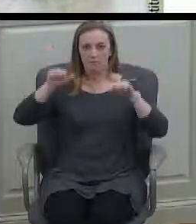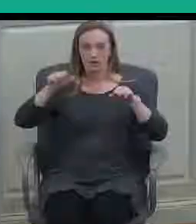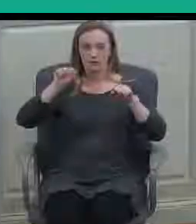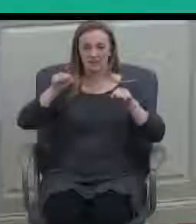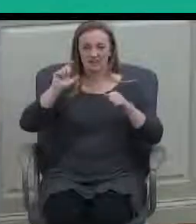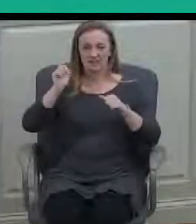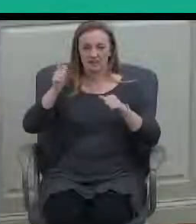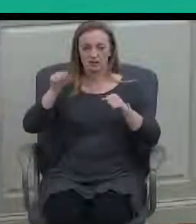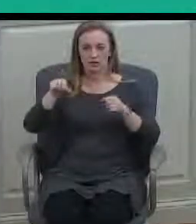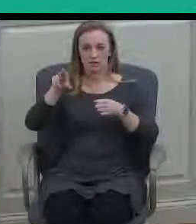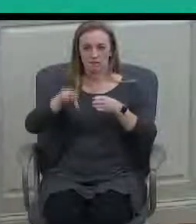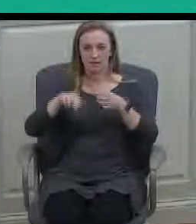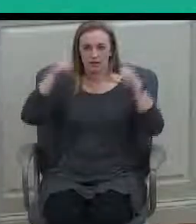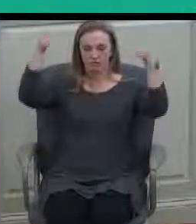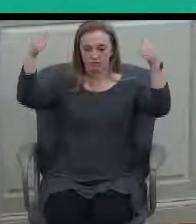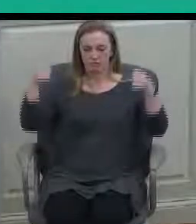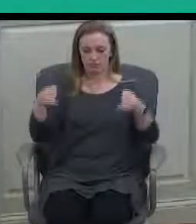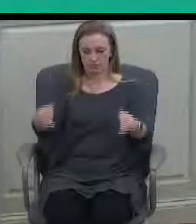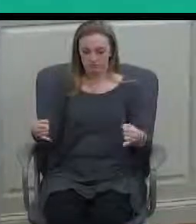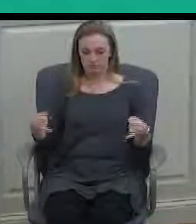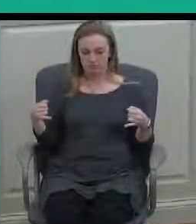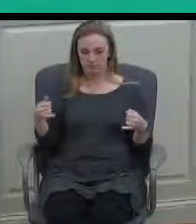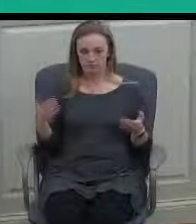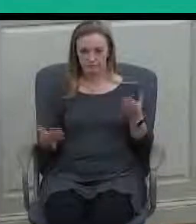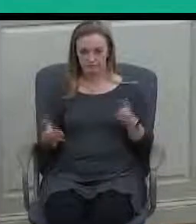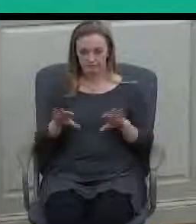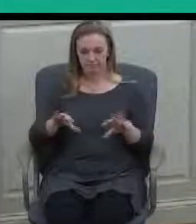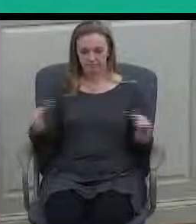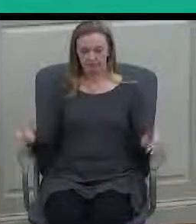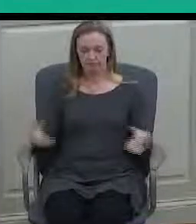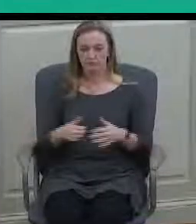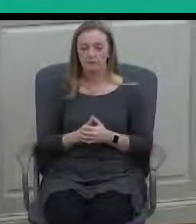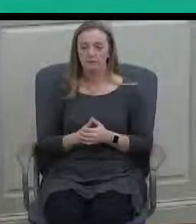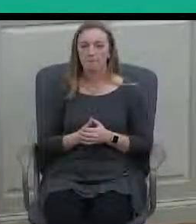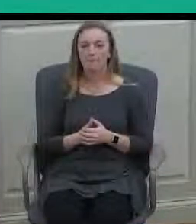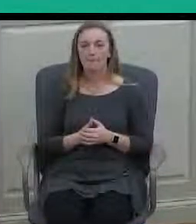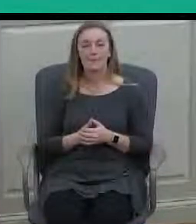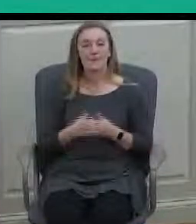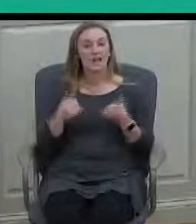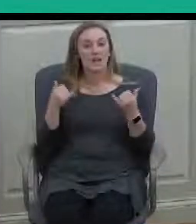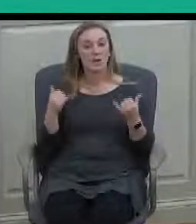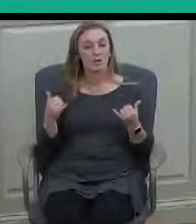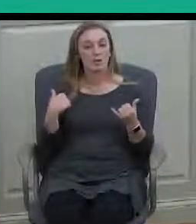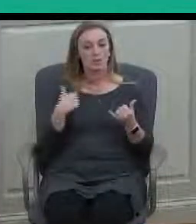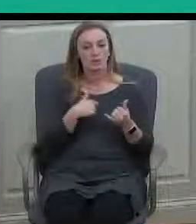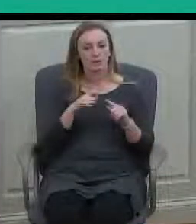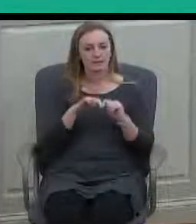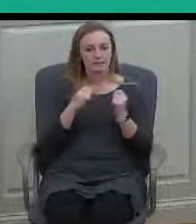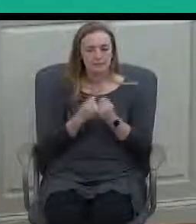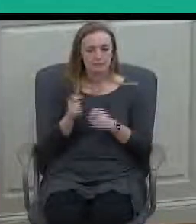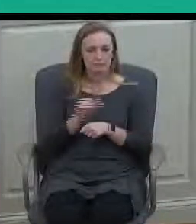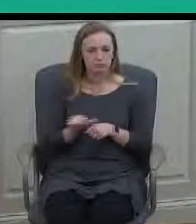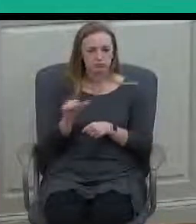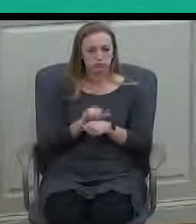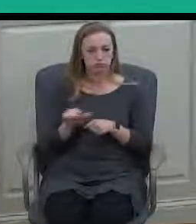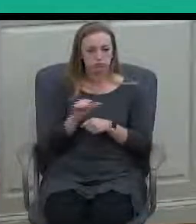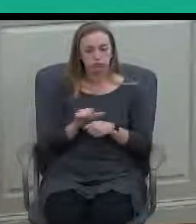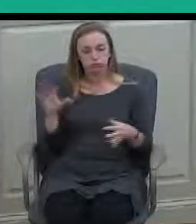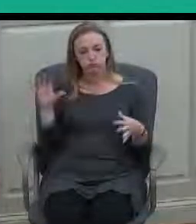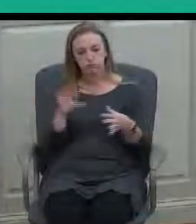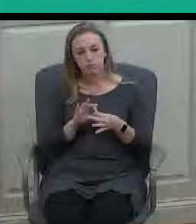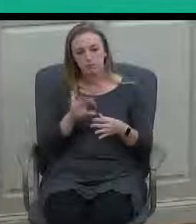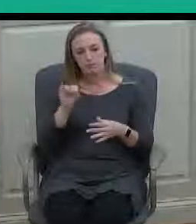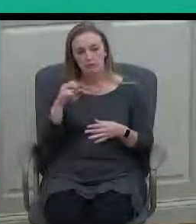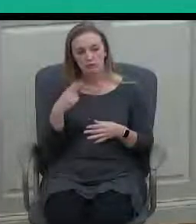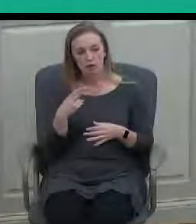future. Okay, so where we're at right now, we've worked together as a team with Josh to come